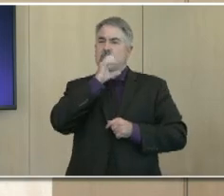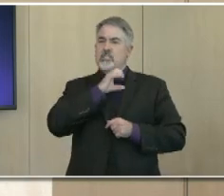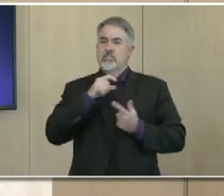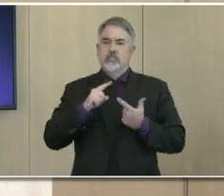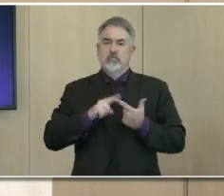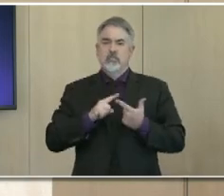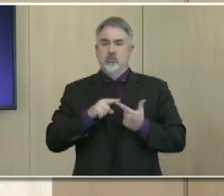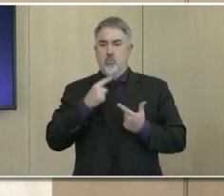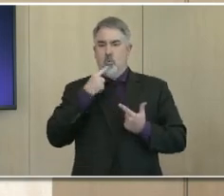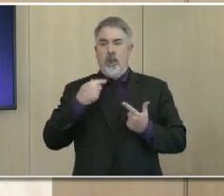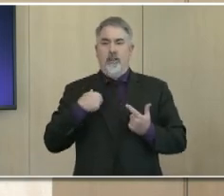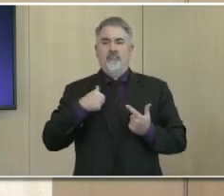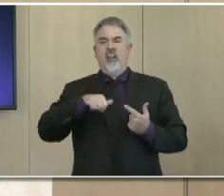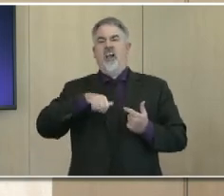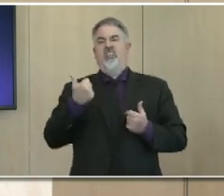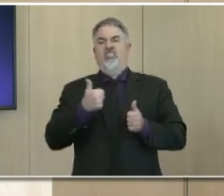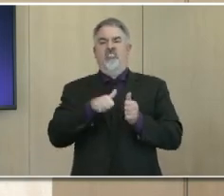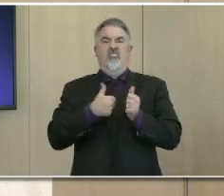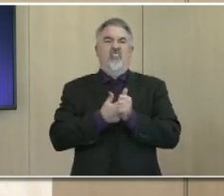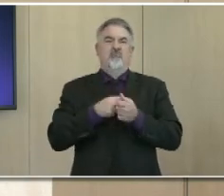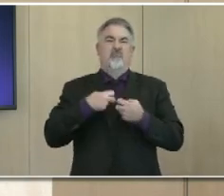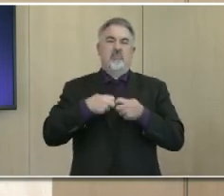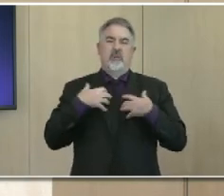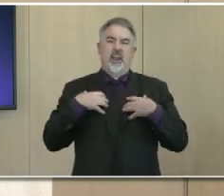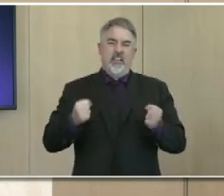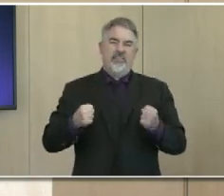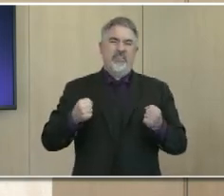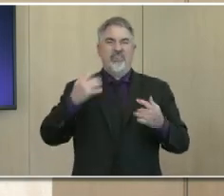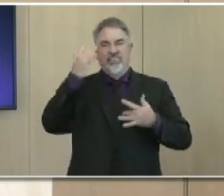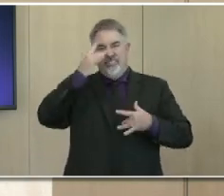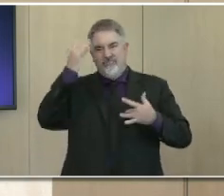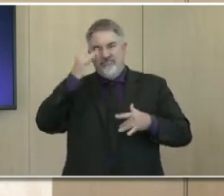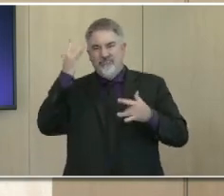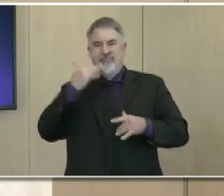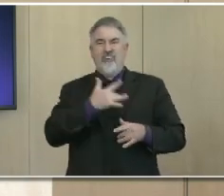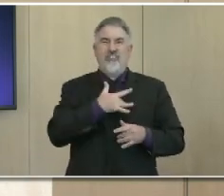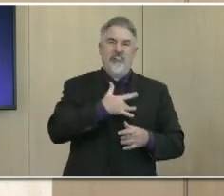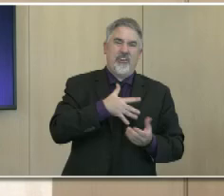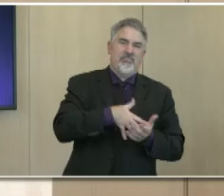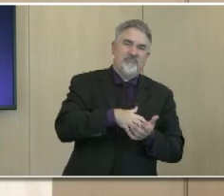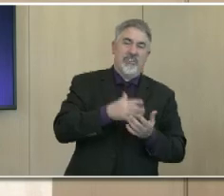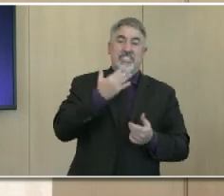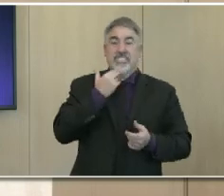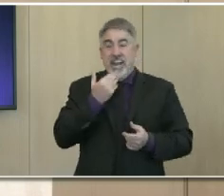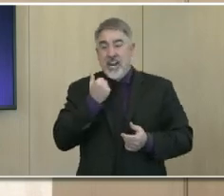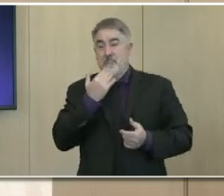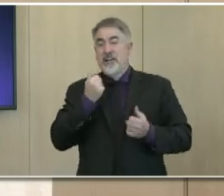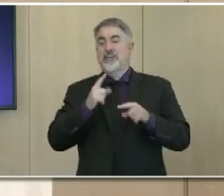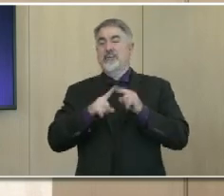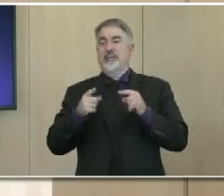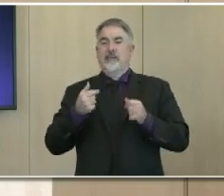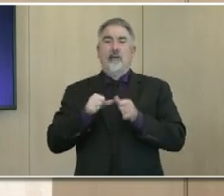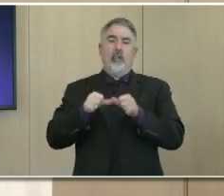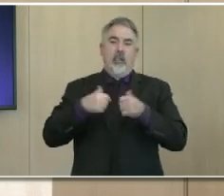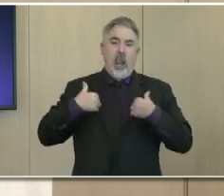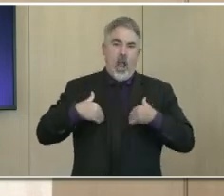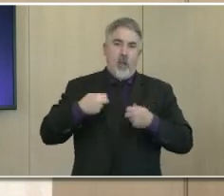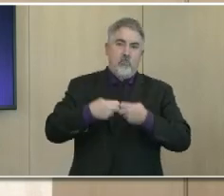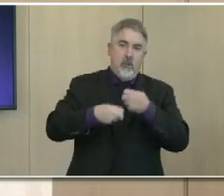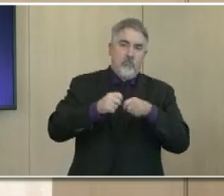underlying medical conditions, including heart disease, chronic pulmonary disease, asthma,